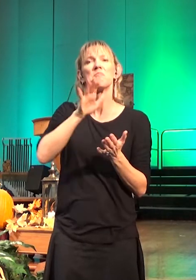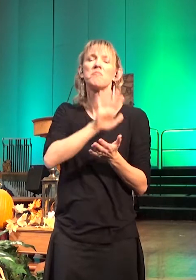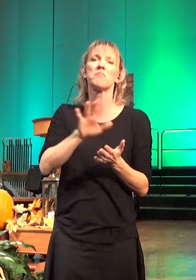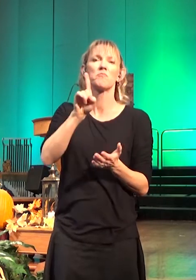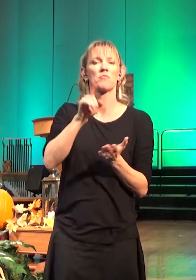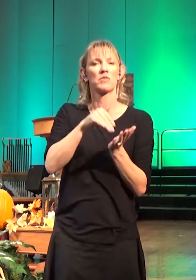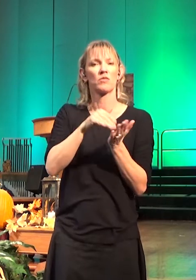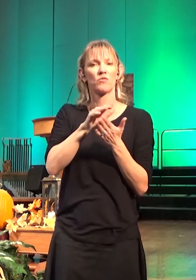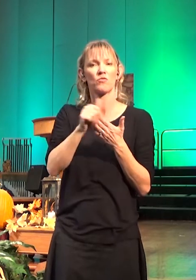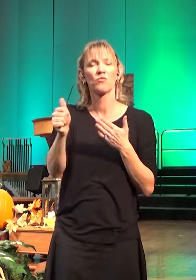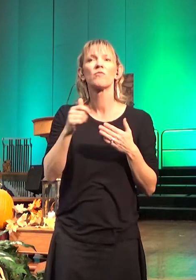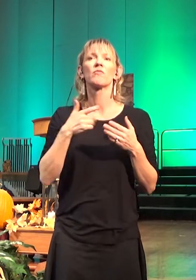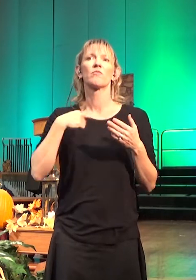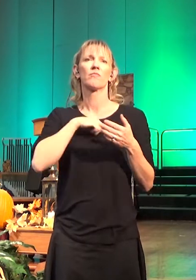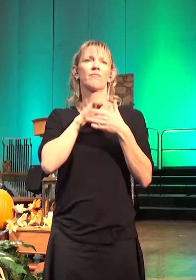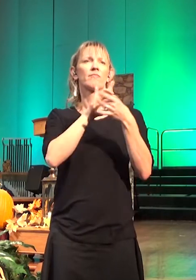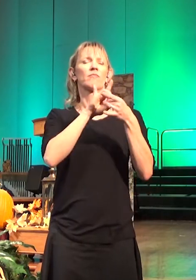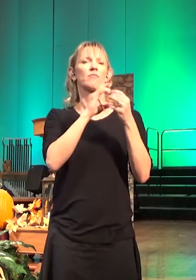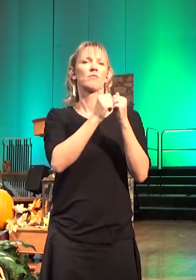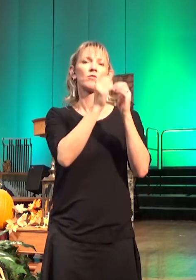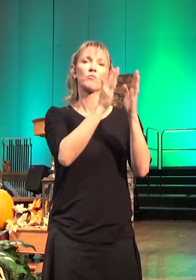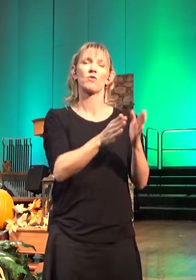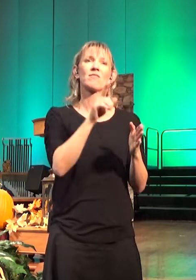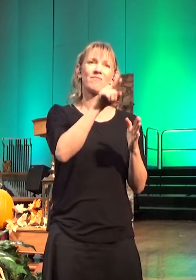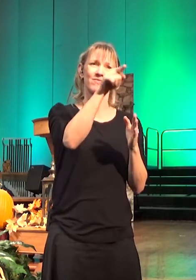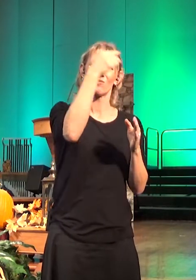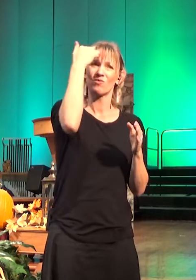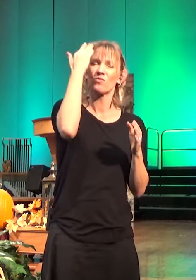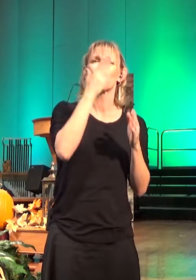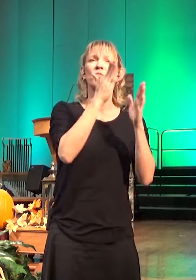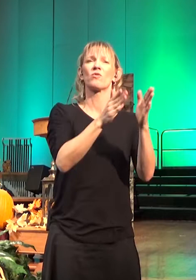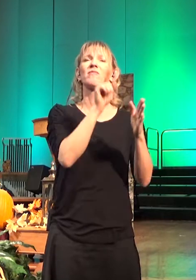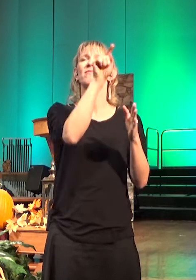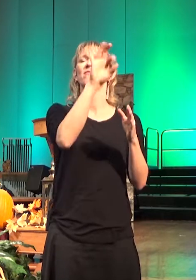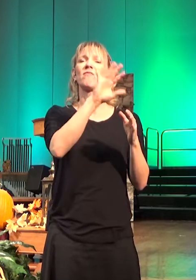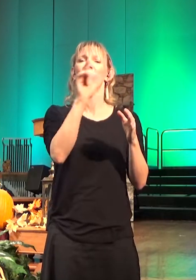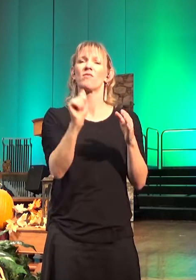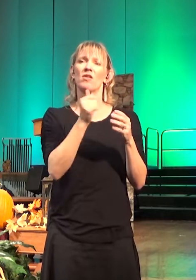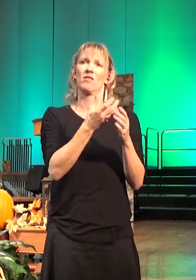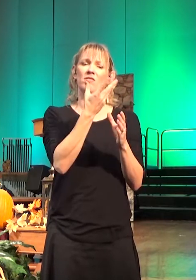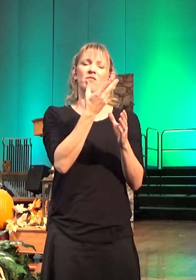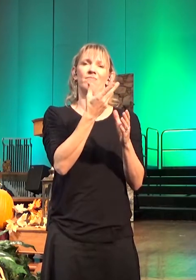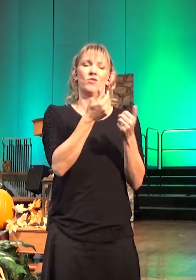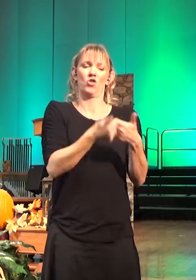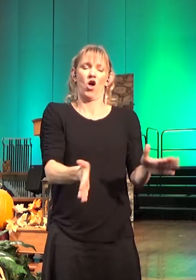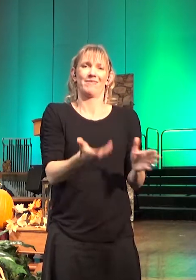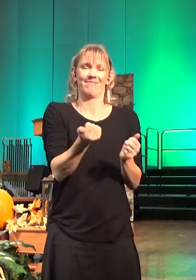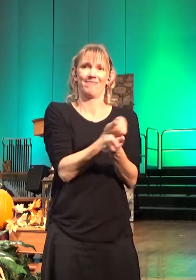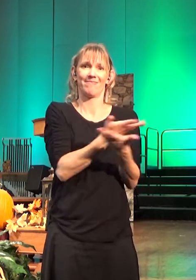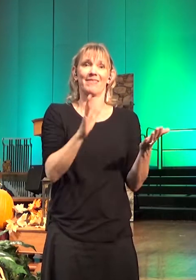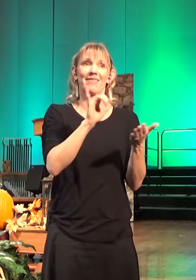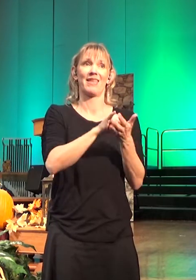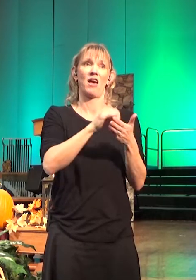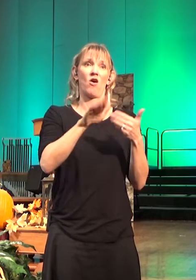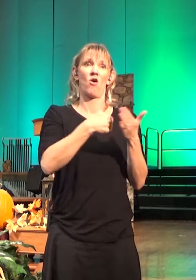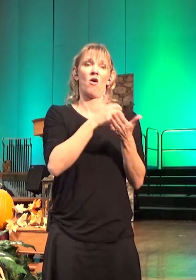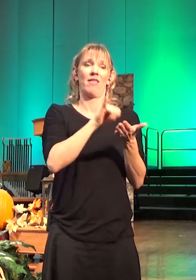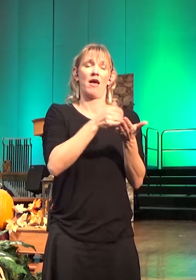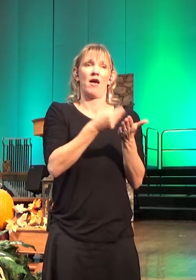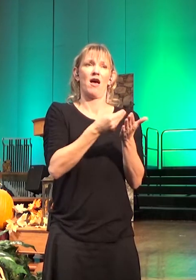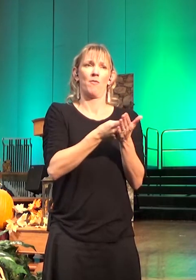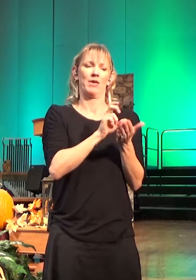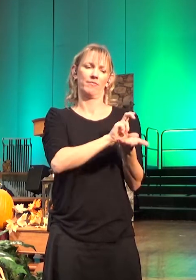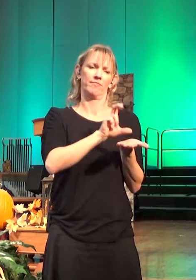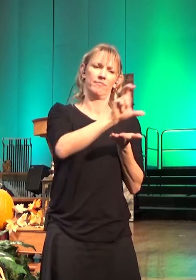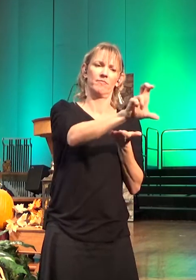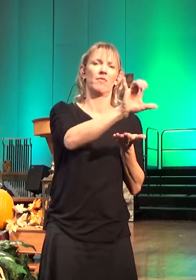but we raised 1,000 or so, and it was so great. We were connected with a Mile Higher out there who knew someone who lost everything. We were able just to get every dime of that